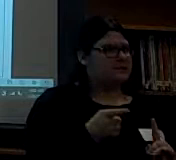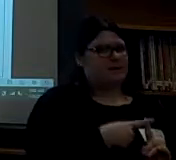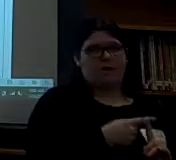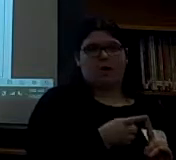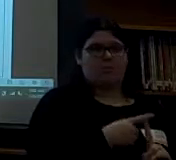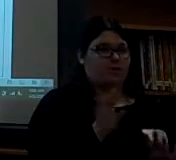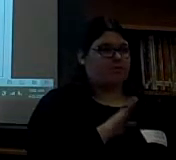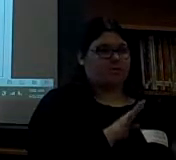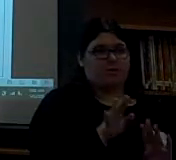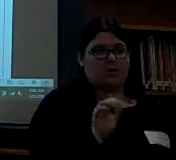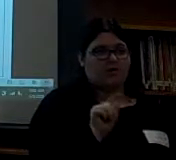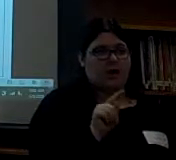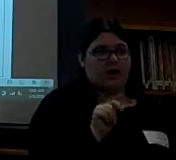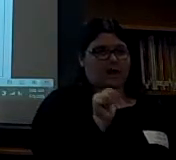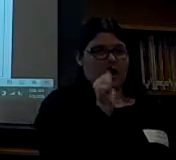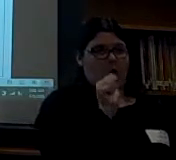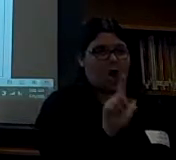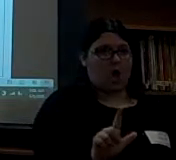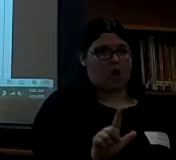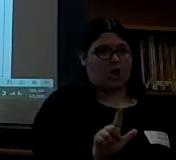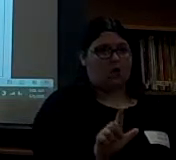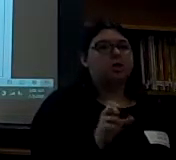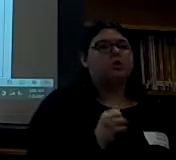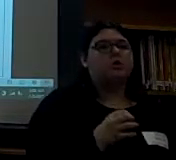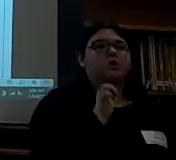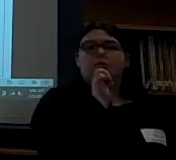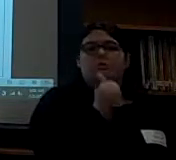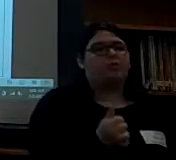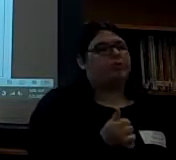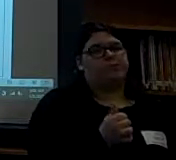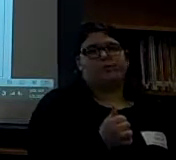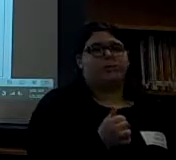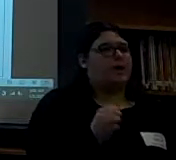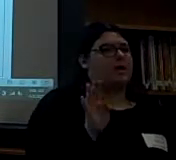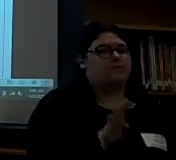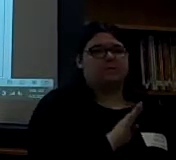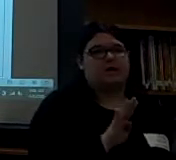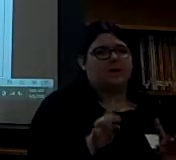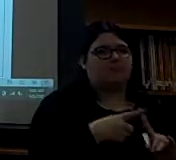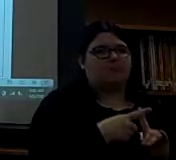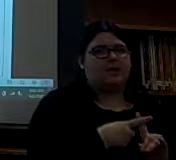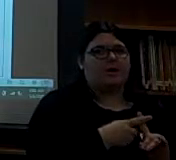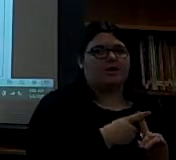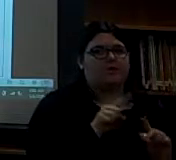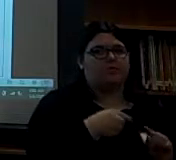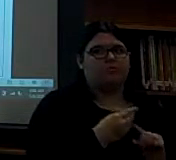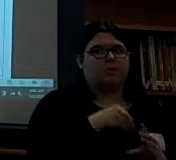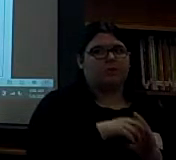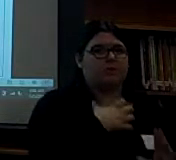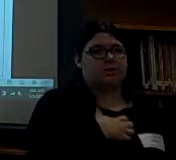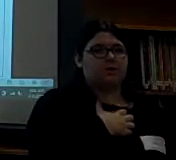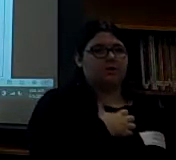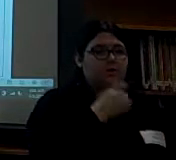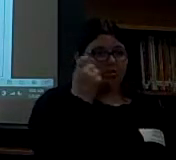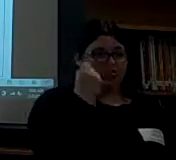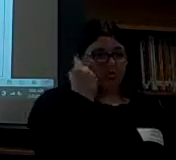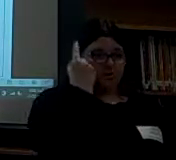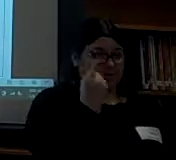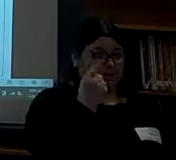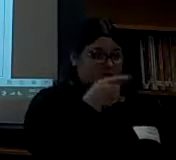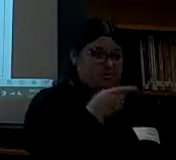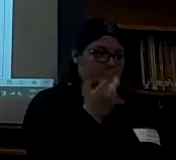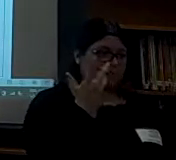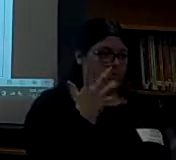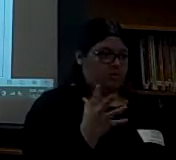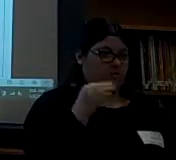behavior at all. Once someone enters yuck, they will not behave positively. So what we have to do, if we realize they've already entered the curve,